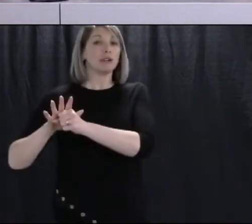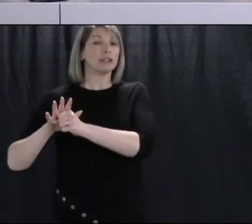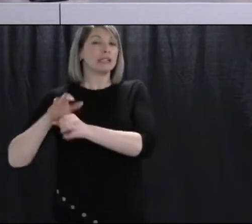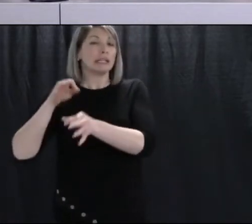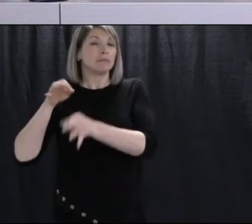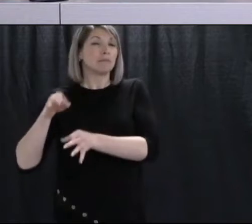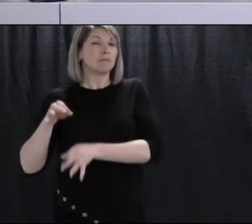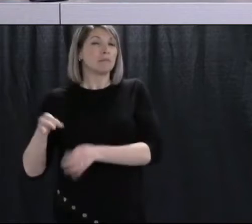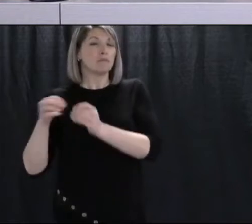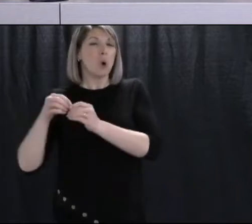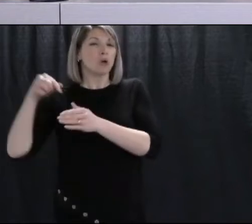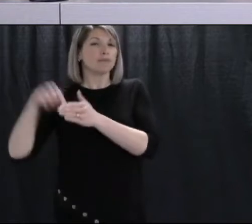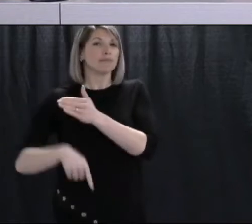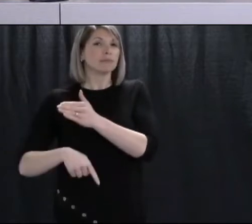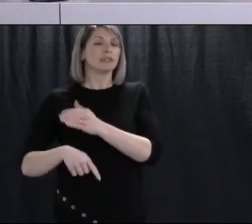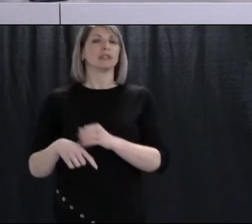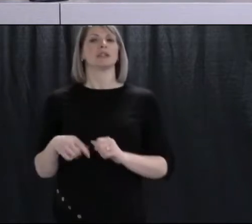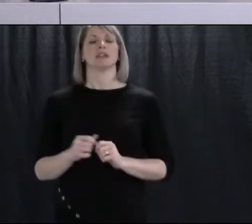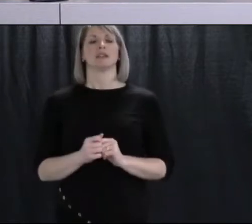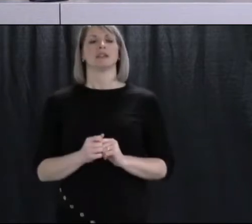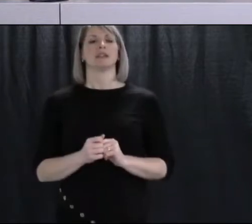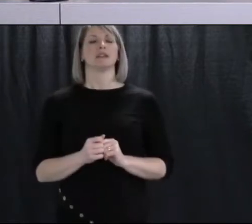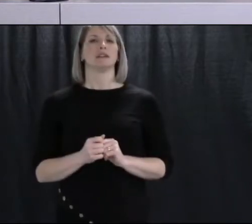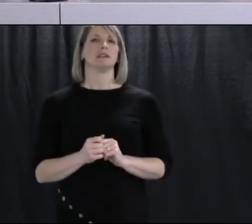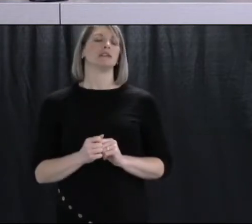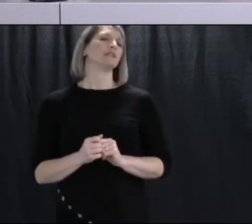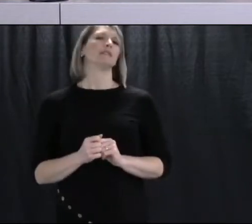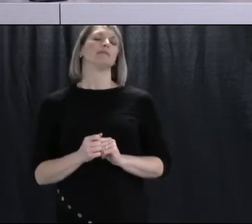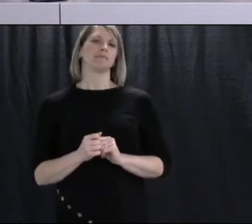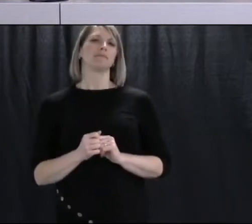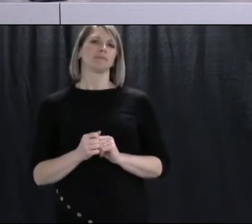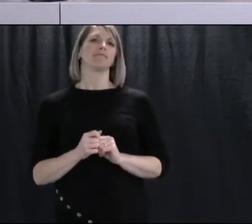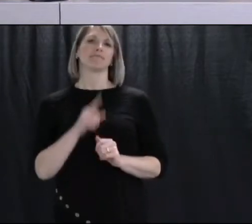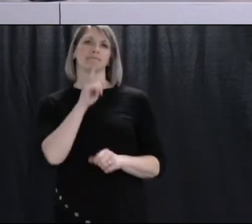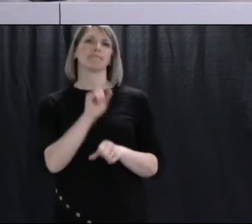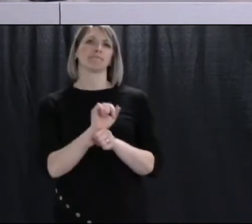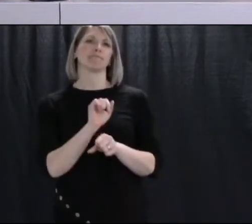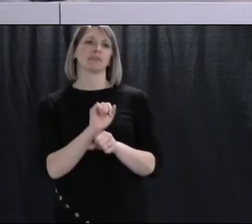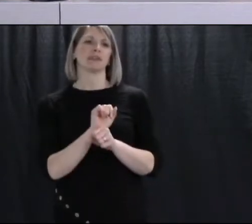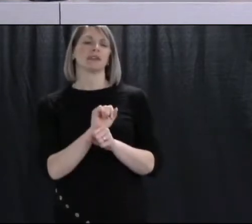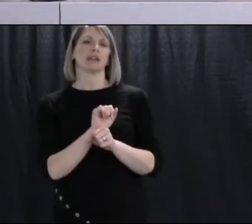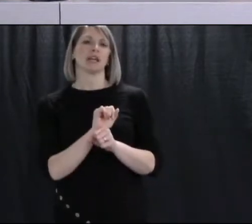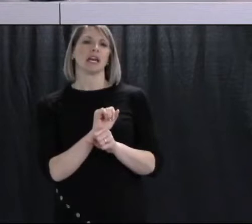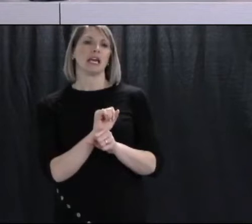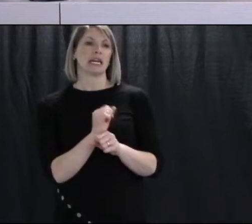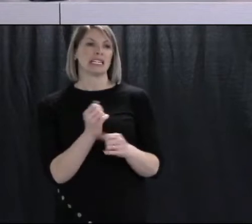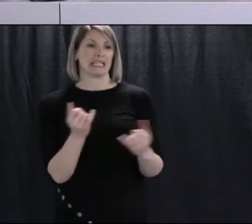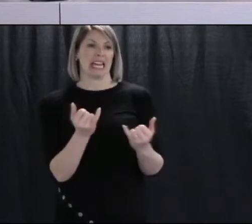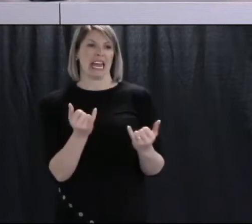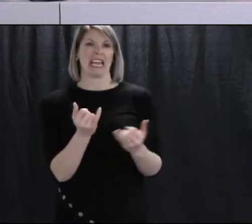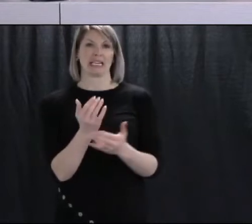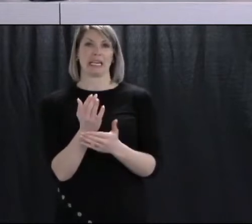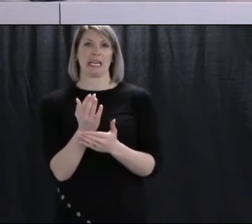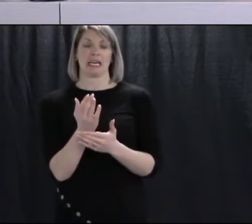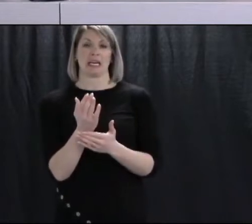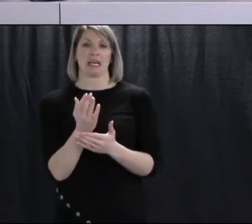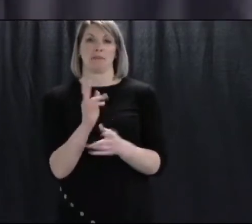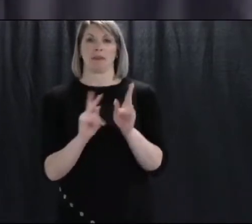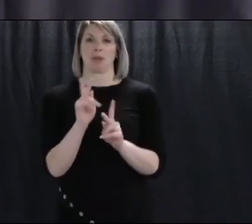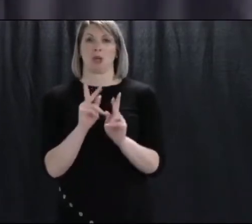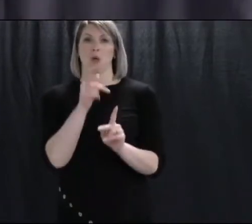So those would be just people that have been tested today, actually. So I don't